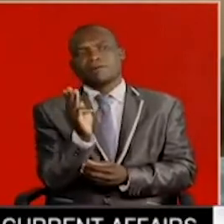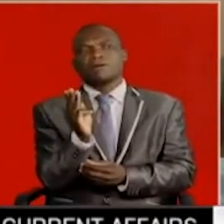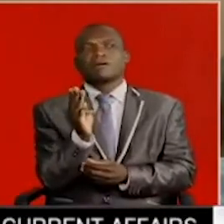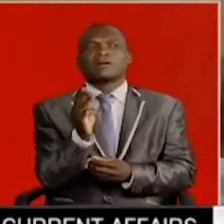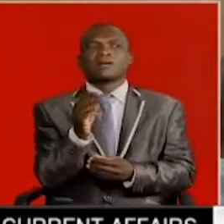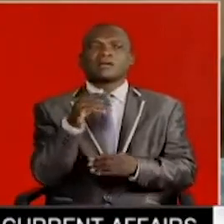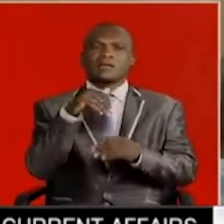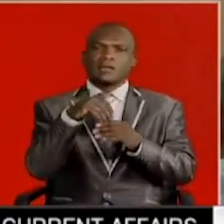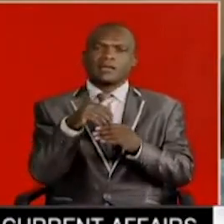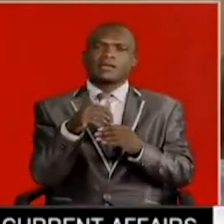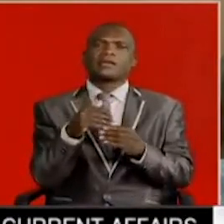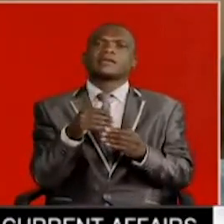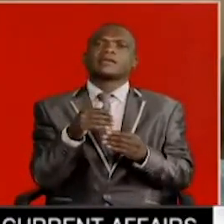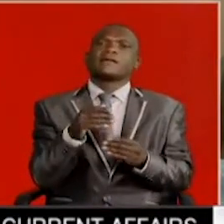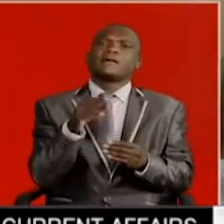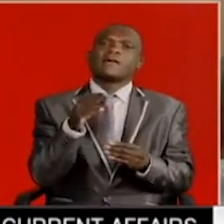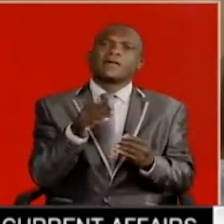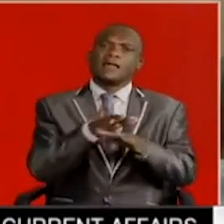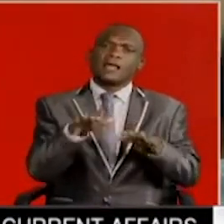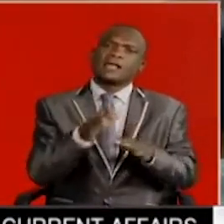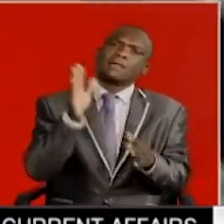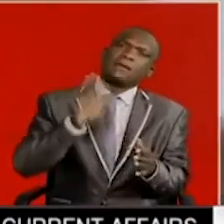living in squalid conditions,